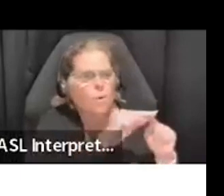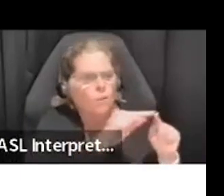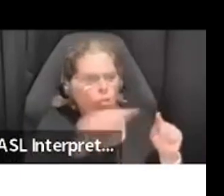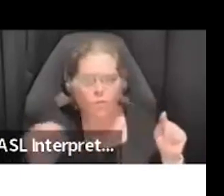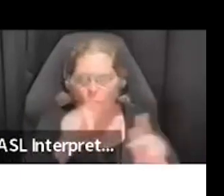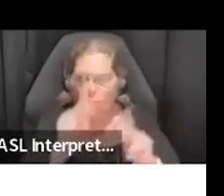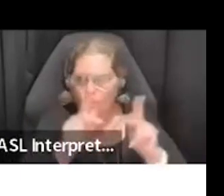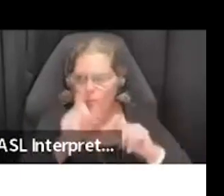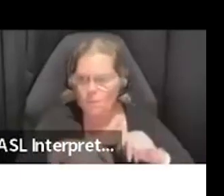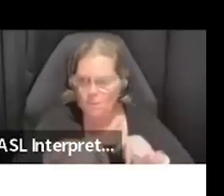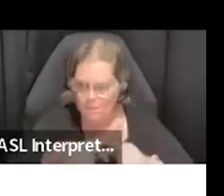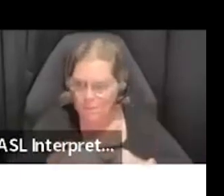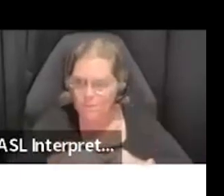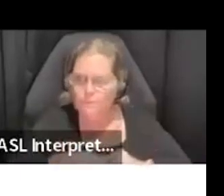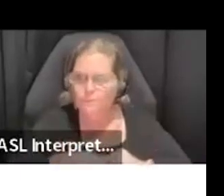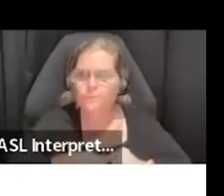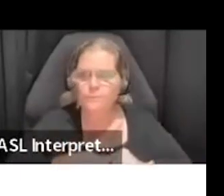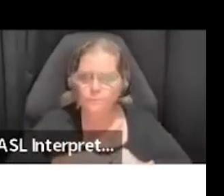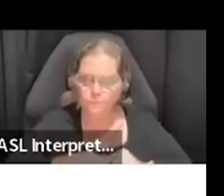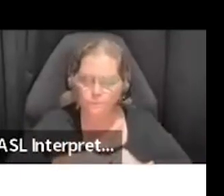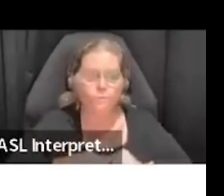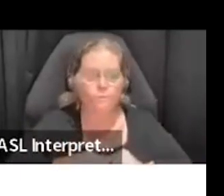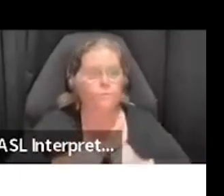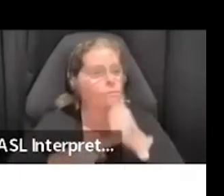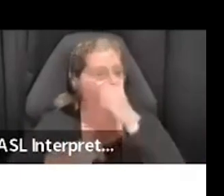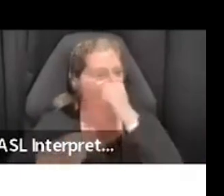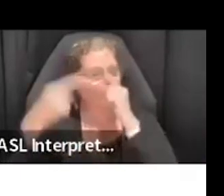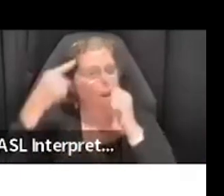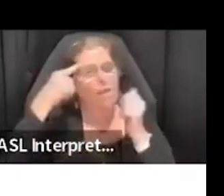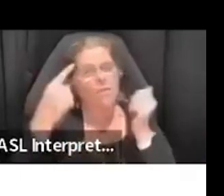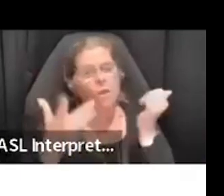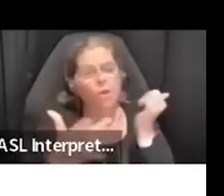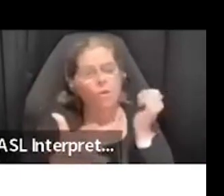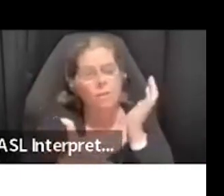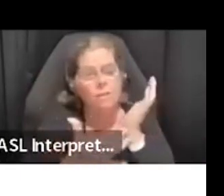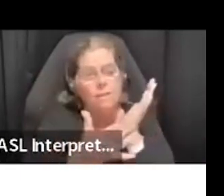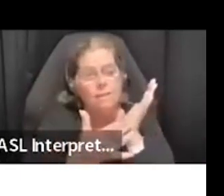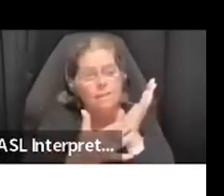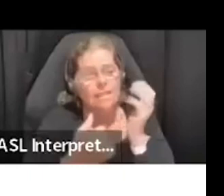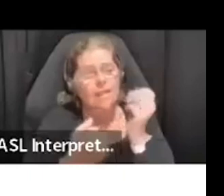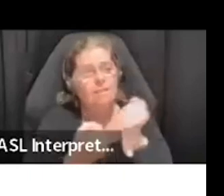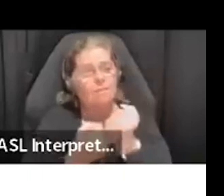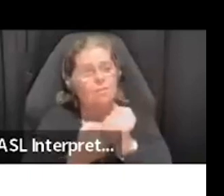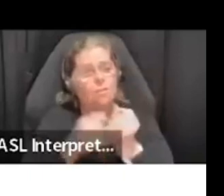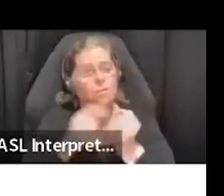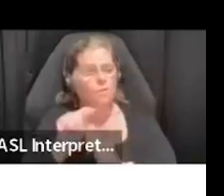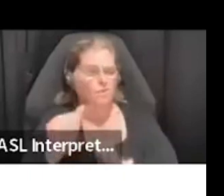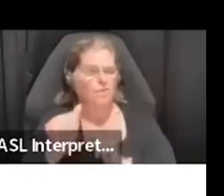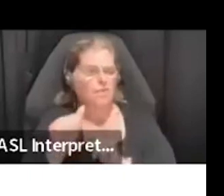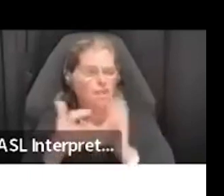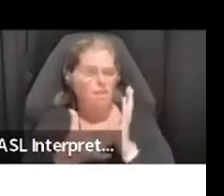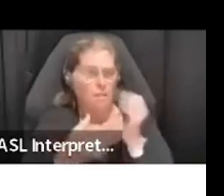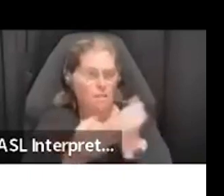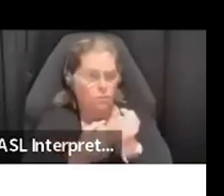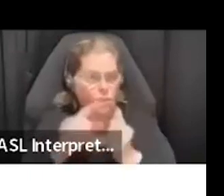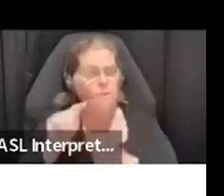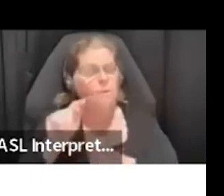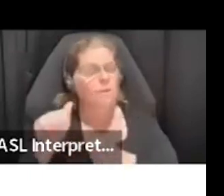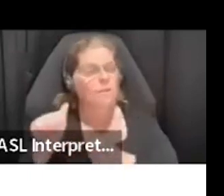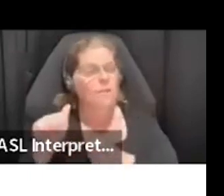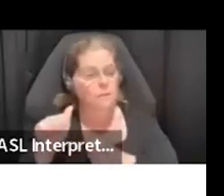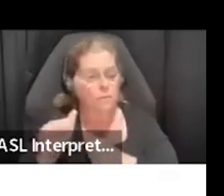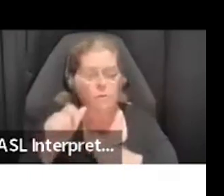provide. At the heart of it, I think our technical support should focus on building the capacity and